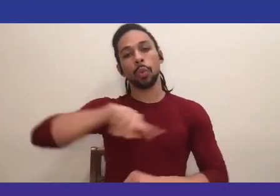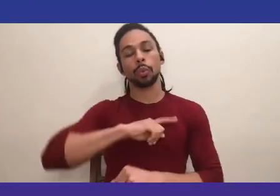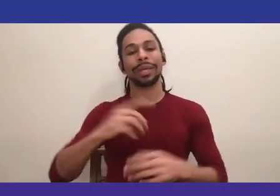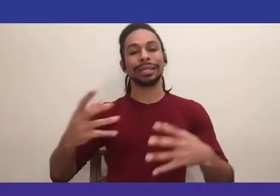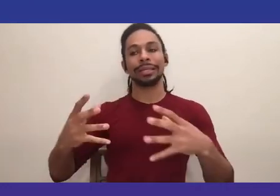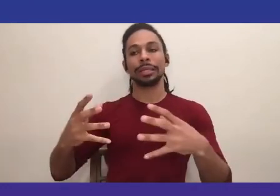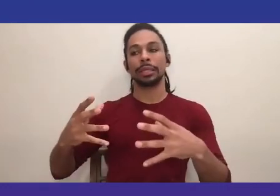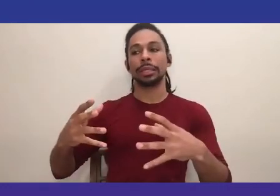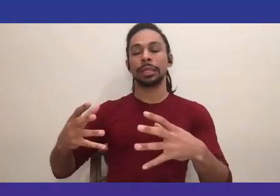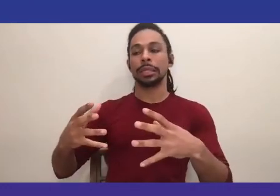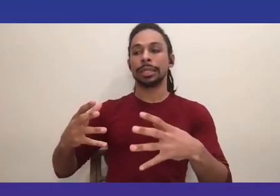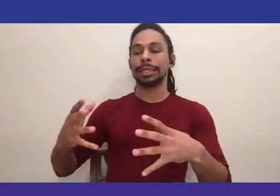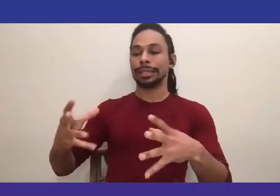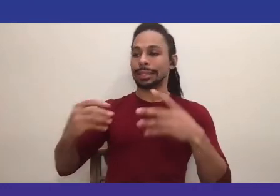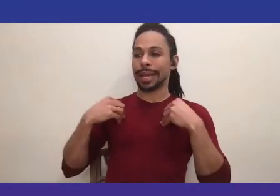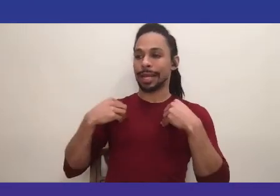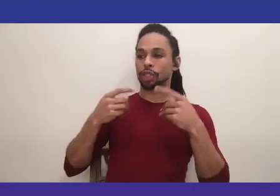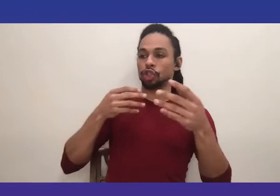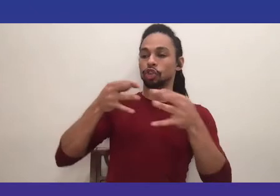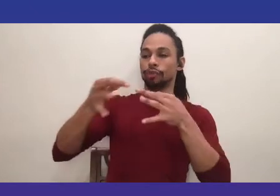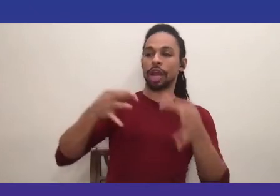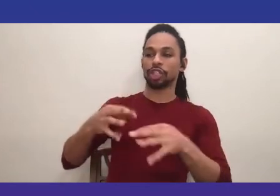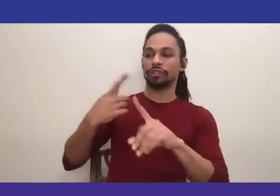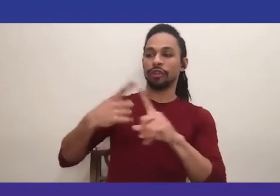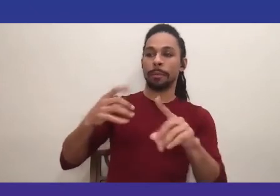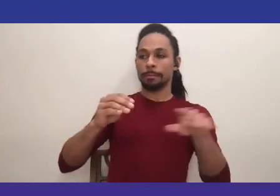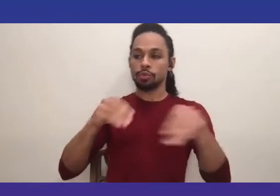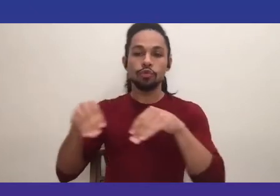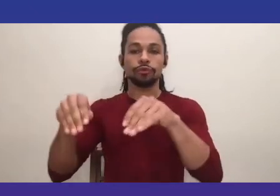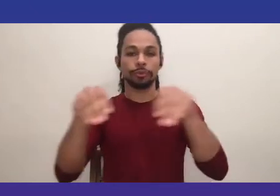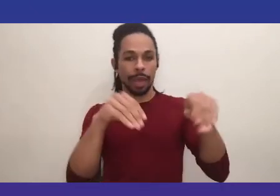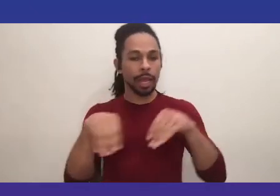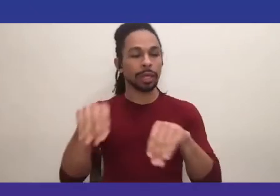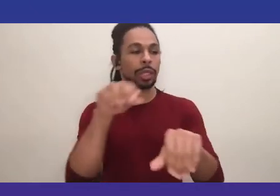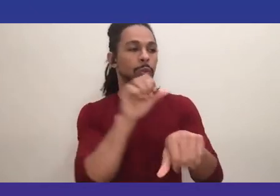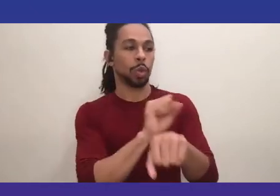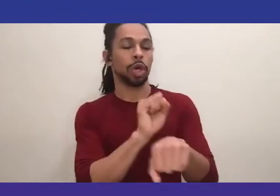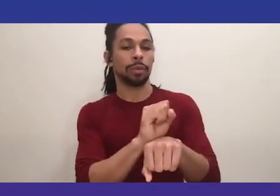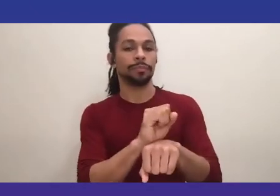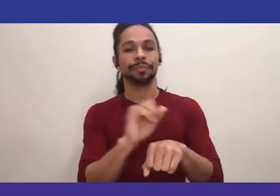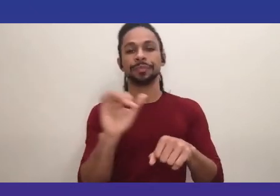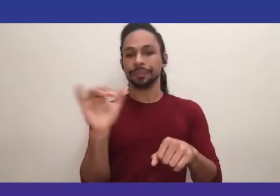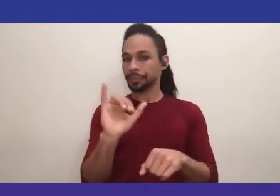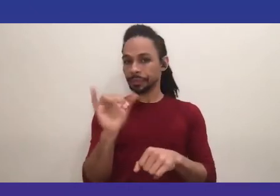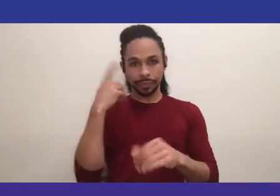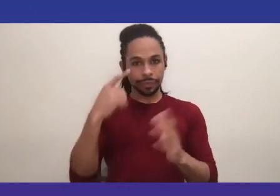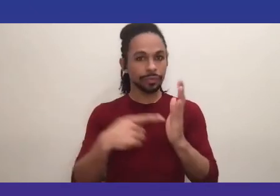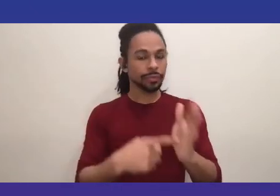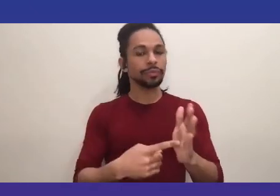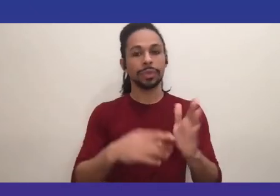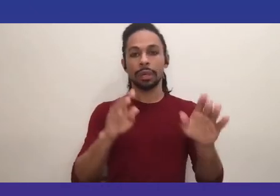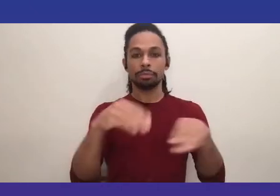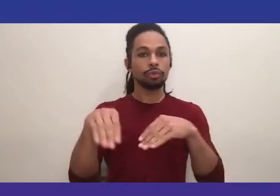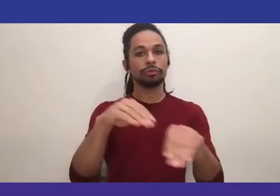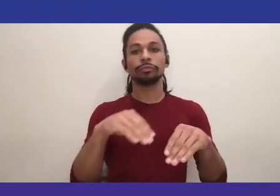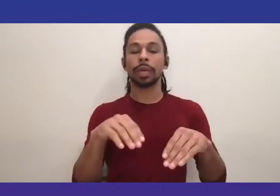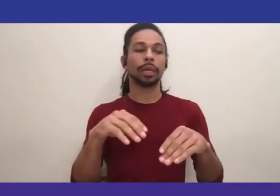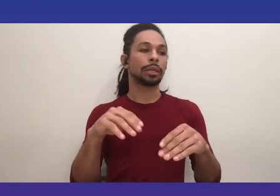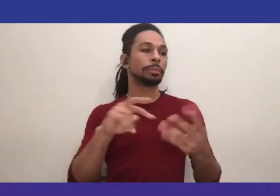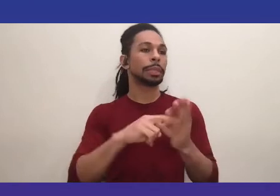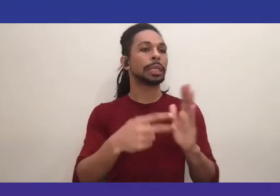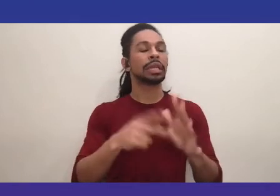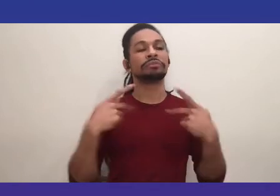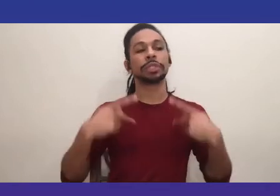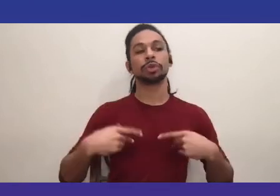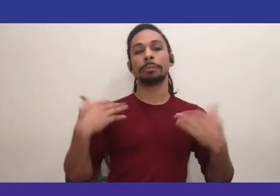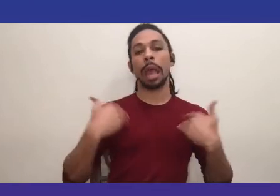work, like in kind of both senses of that term, like movement, meaning the physical body and motion and things